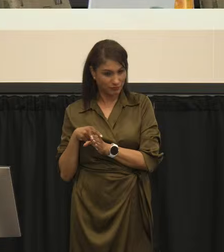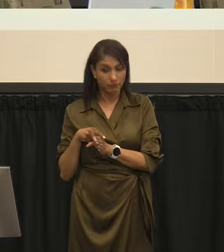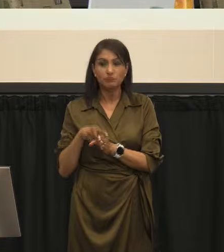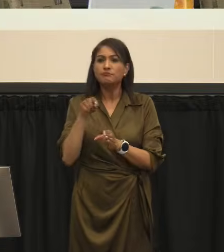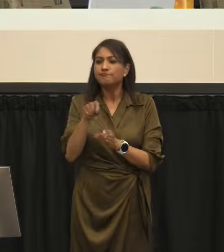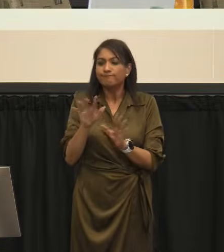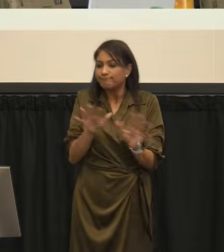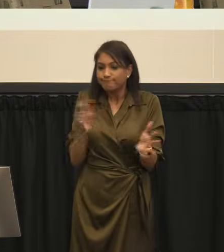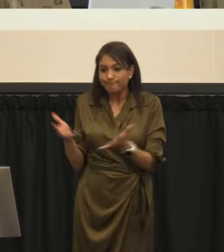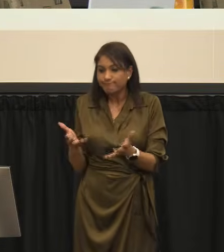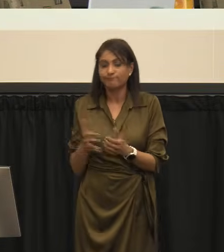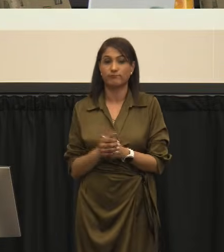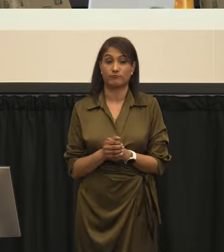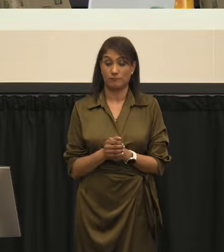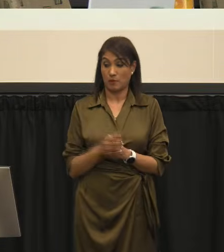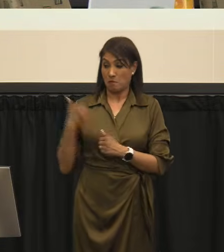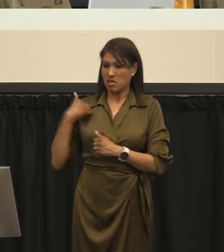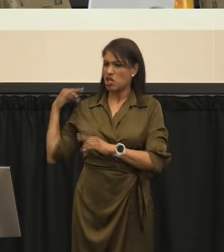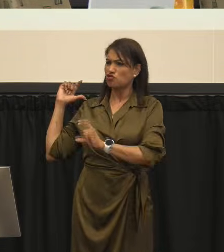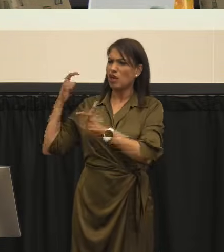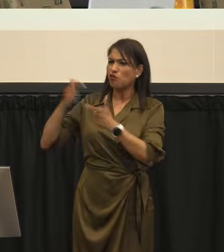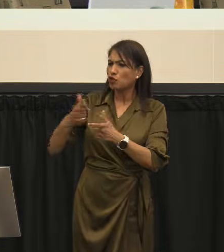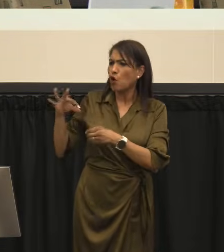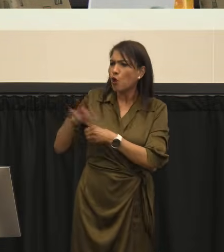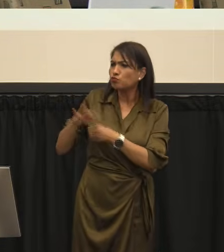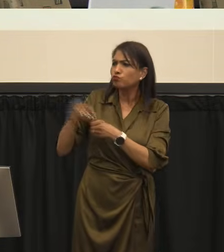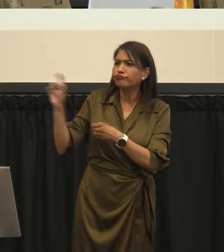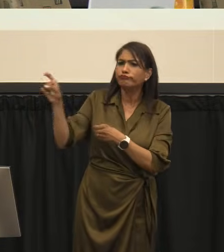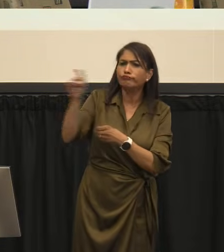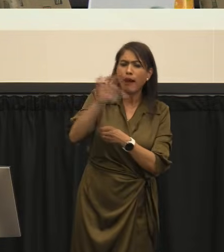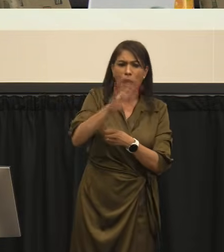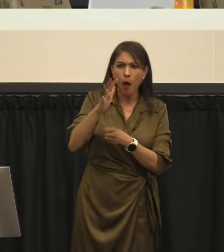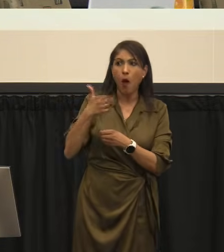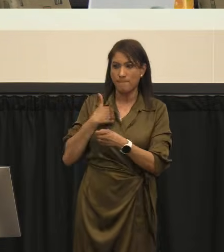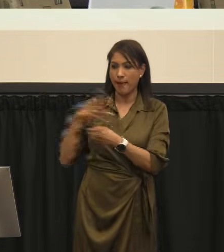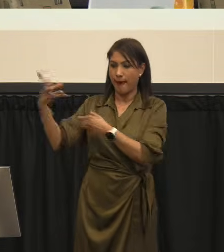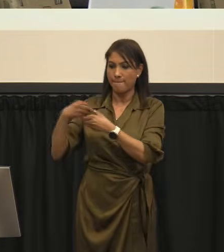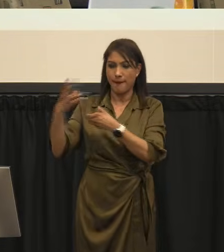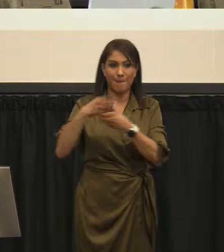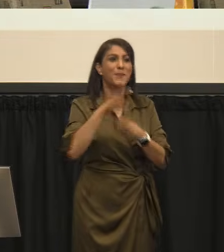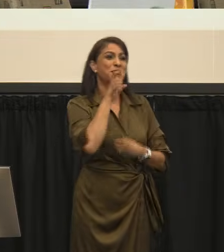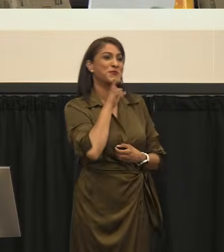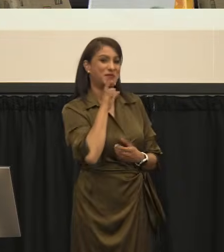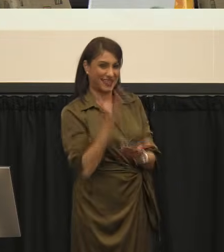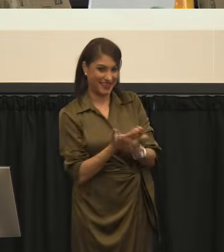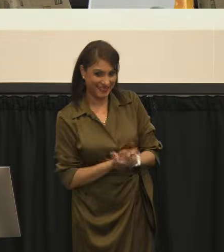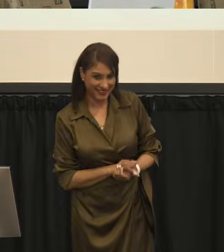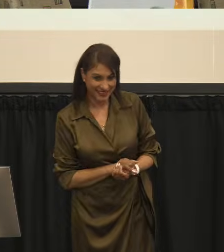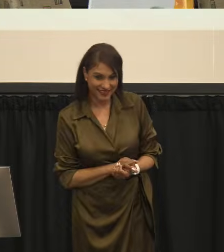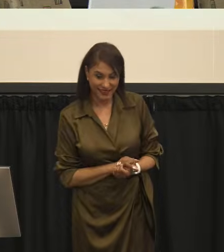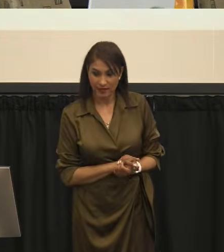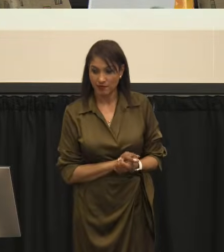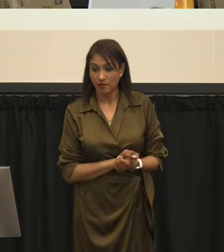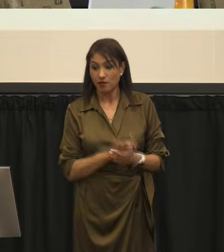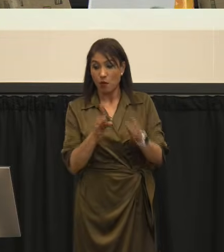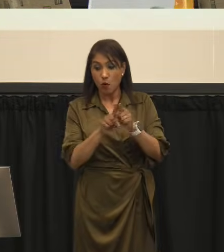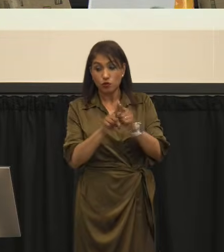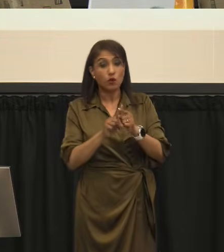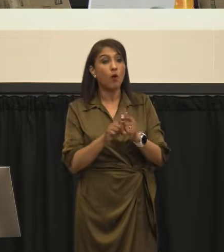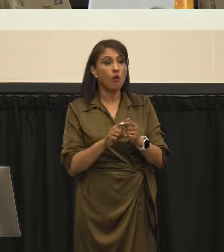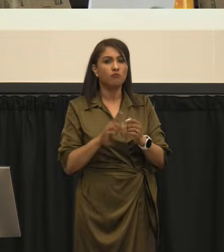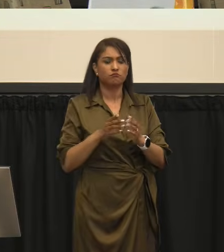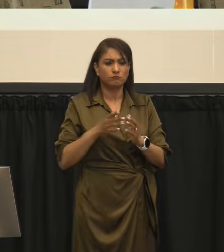Then community participation, and what this means is the different generations within the community